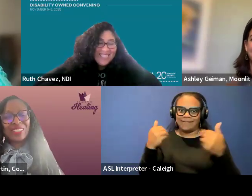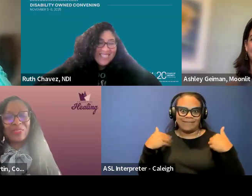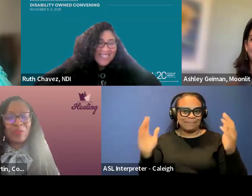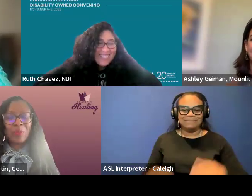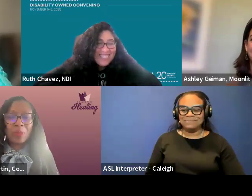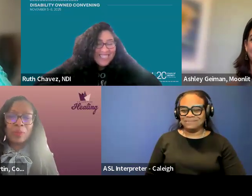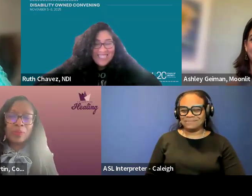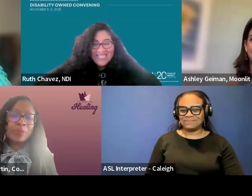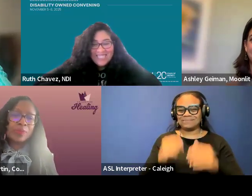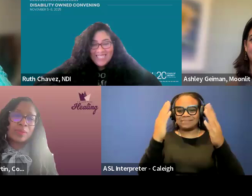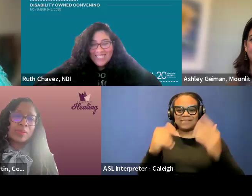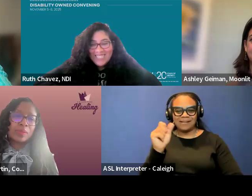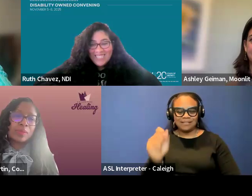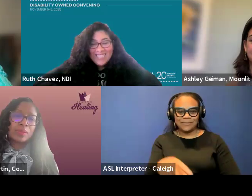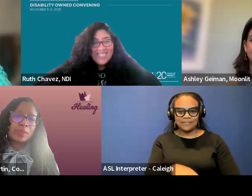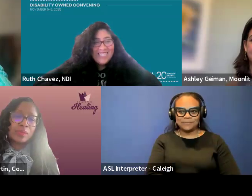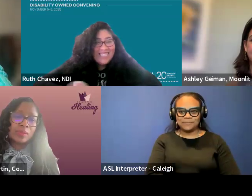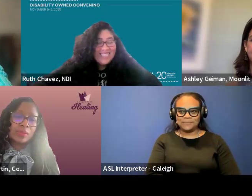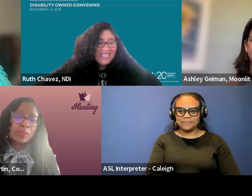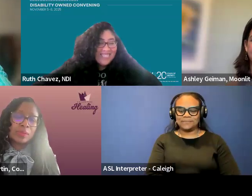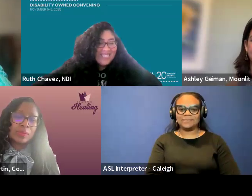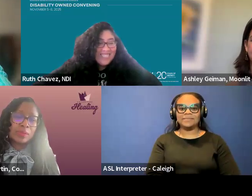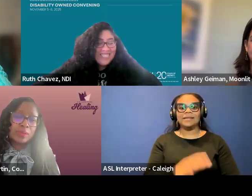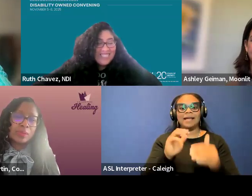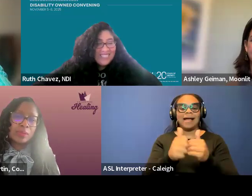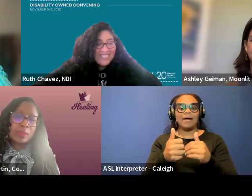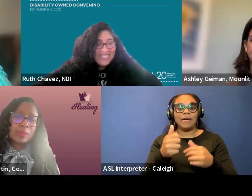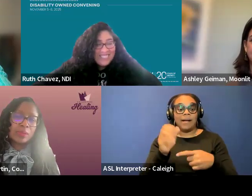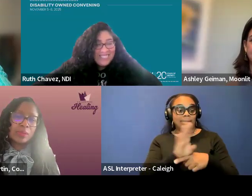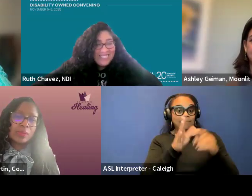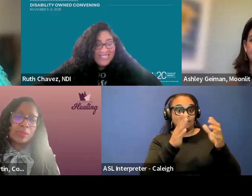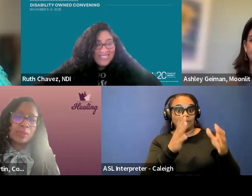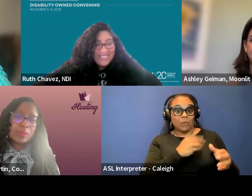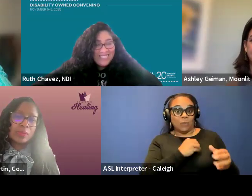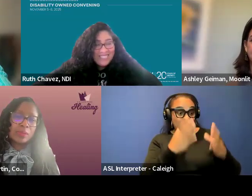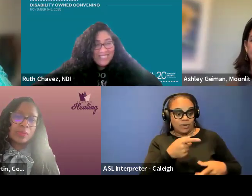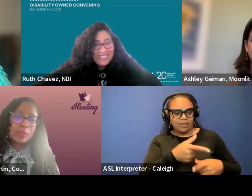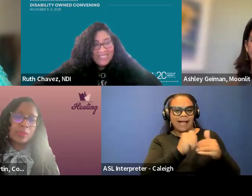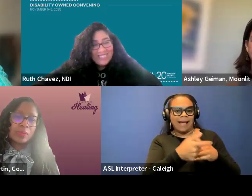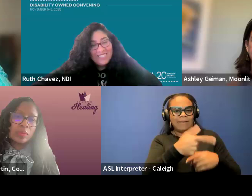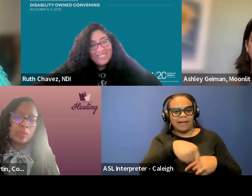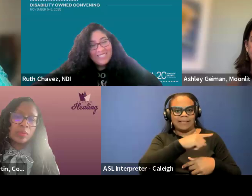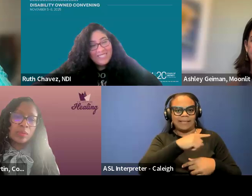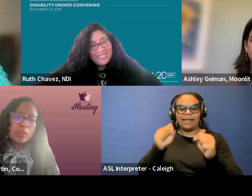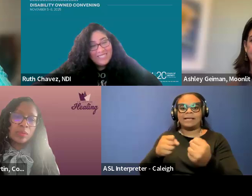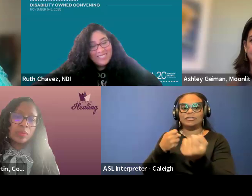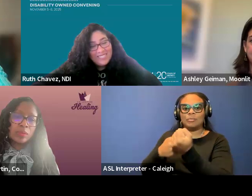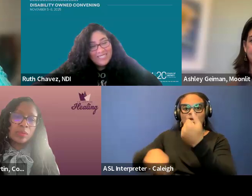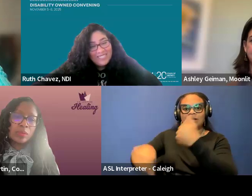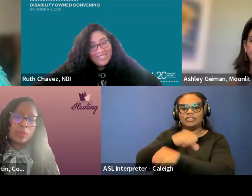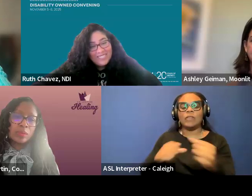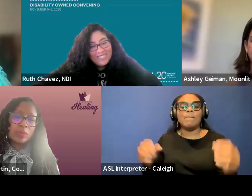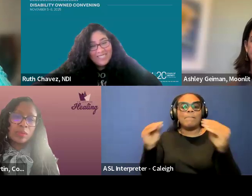Okay, so the next question is, how can entrepreneurs better support each other with AI